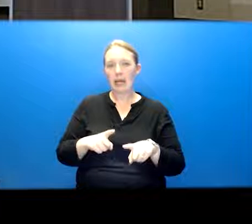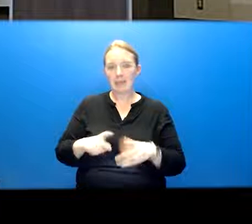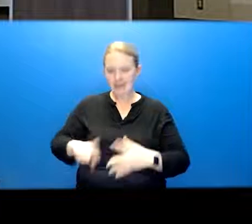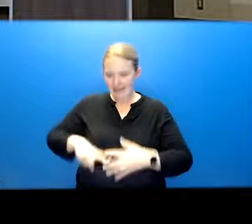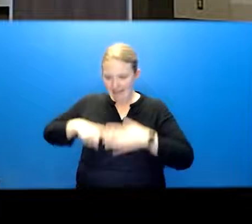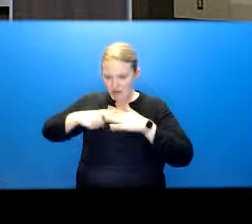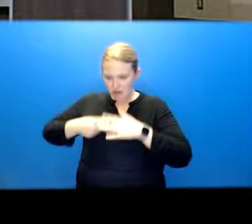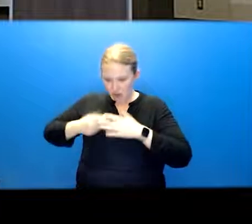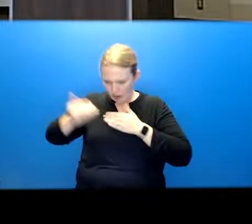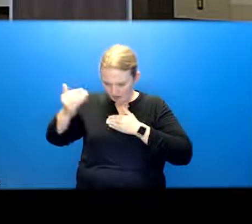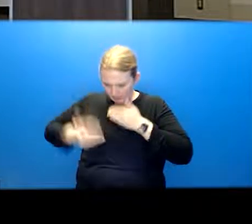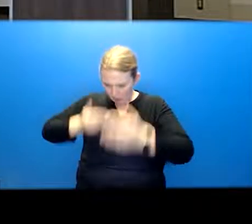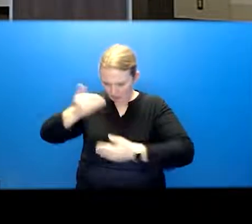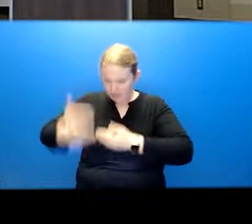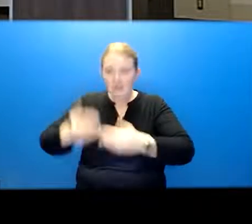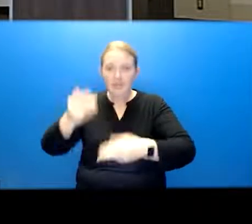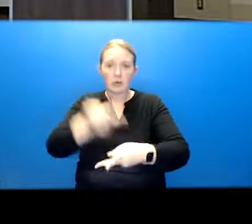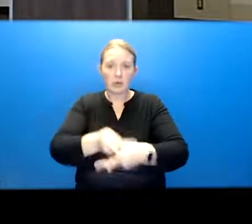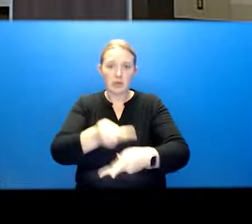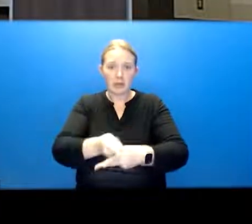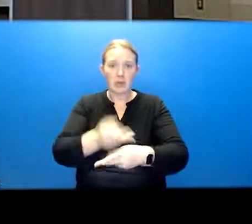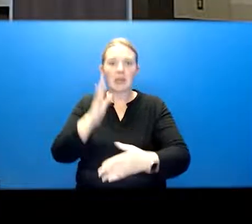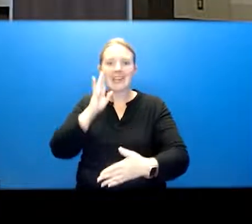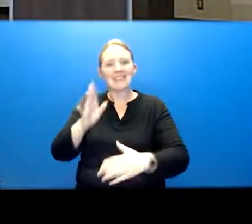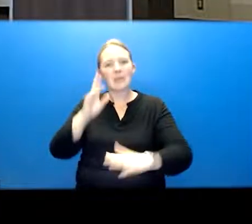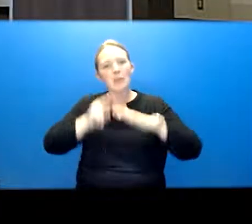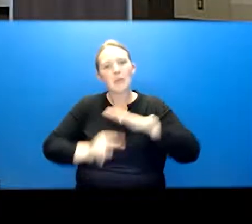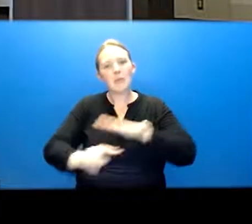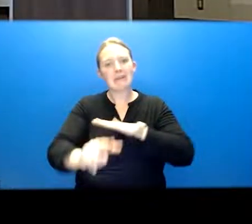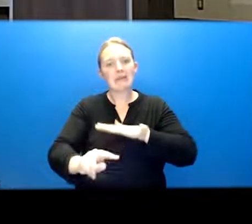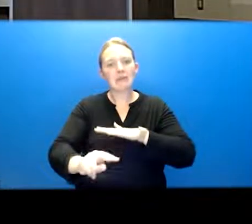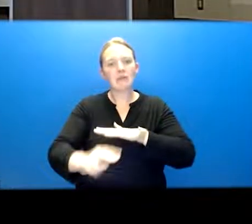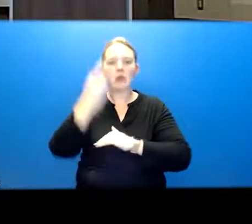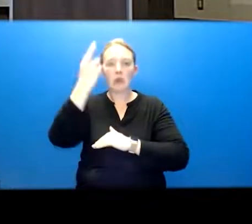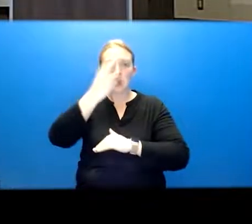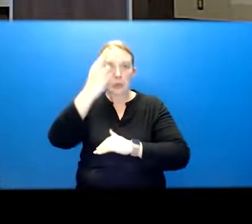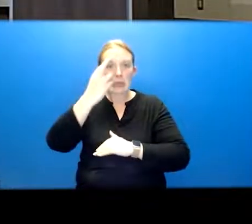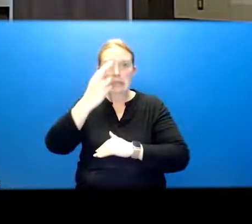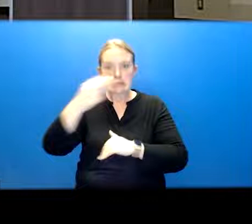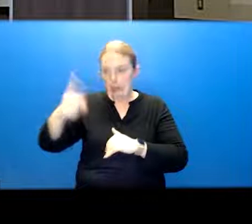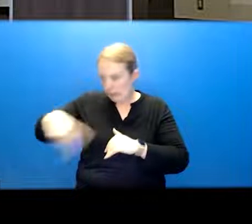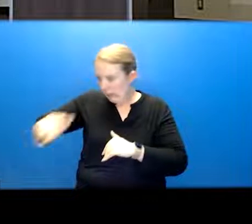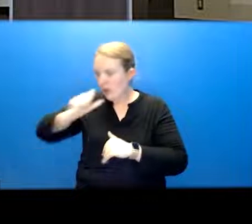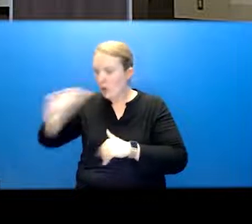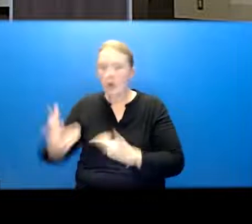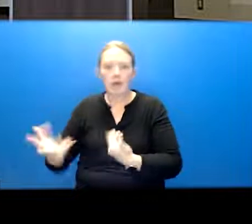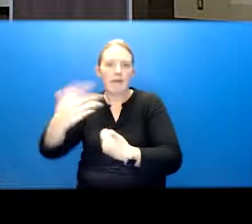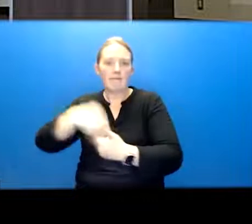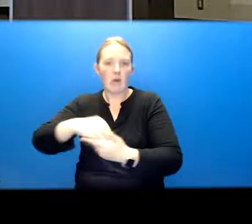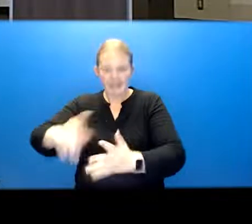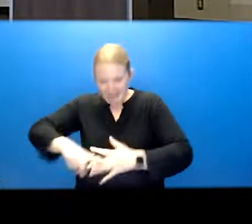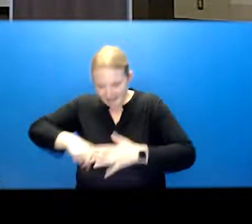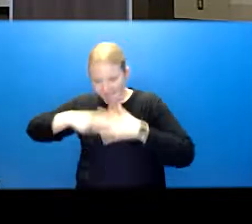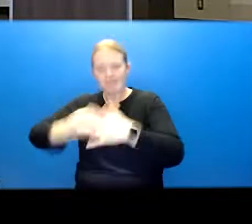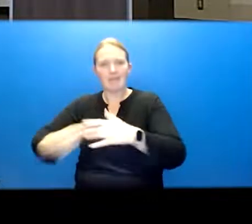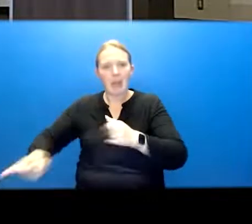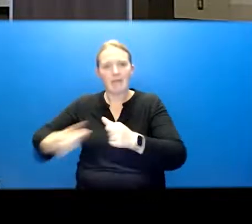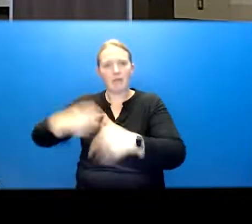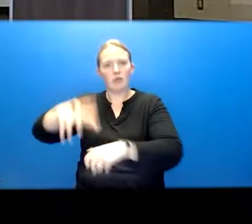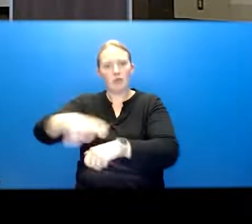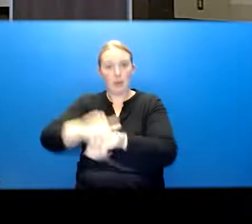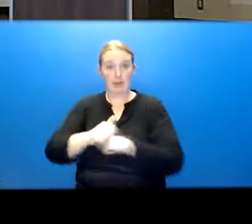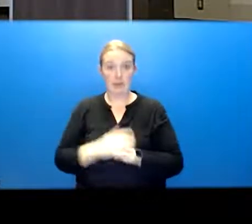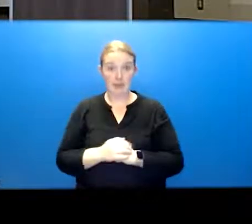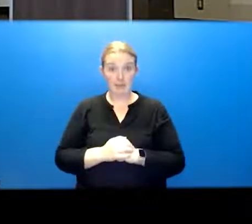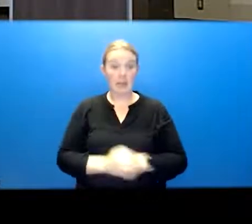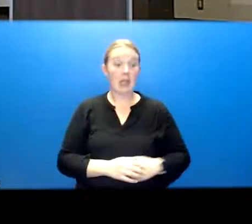because that is what is predicted and linked to why individuals are not engaged in the initial appointment.